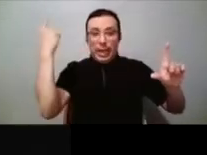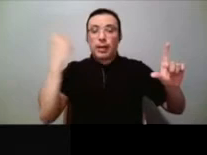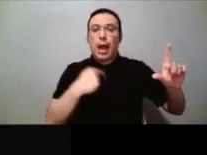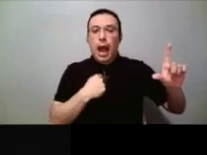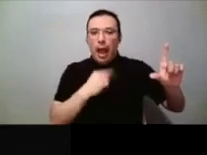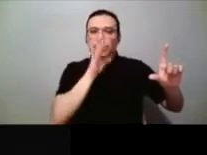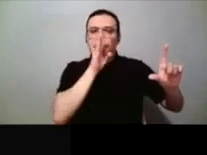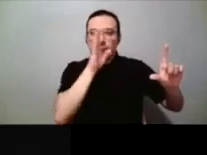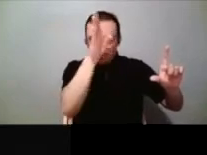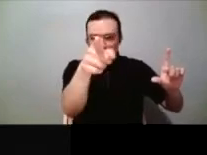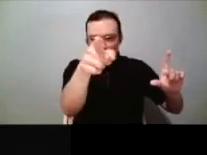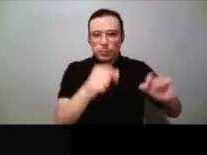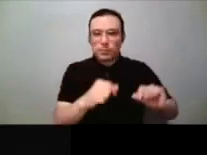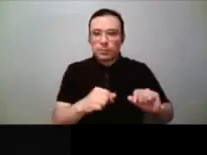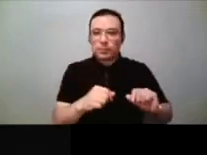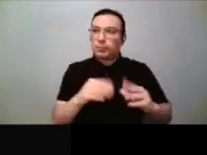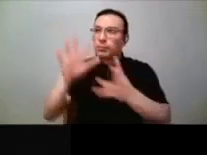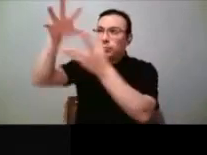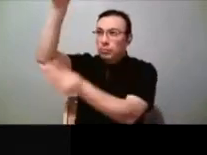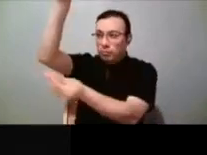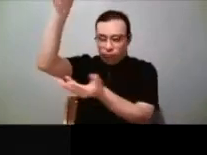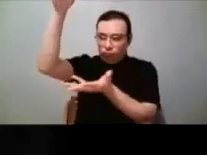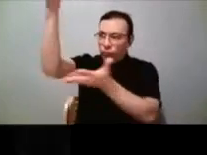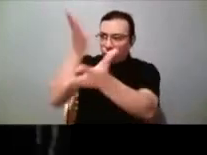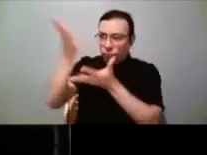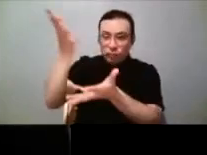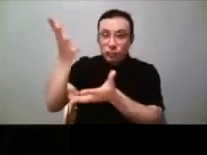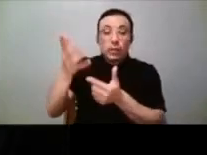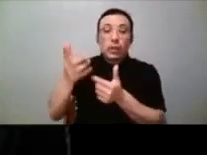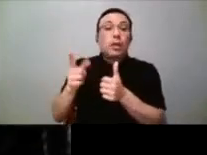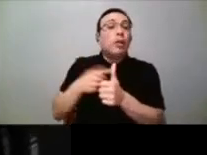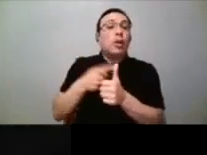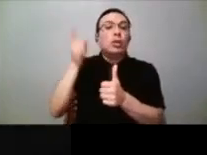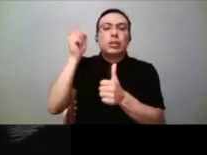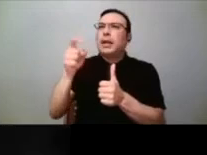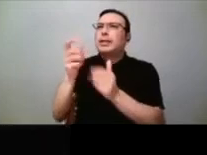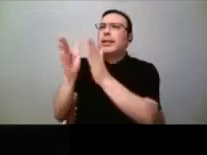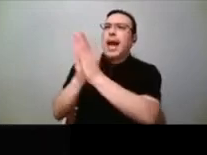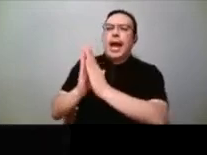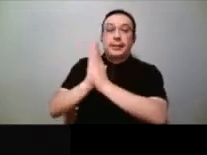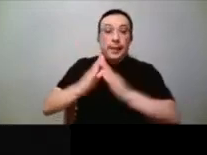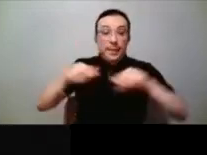Seances normally begin with invocations. This is a seance for sensing.